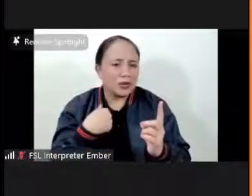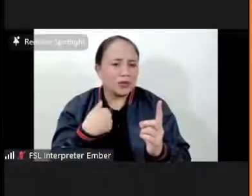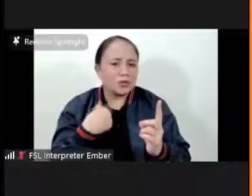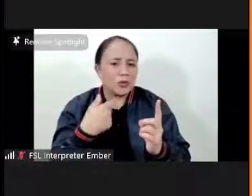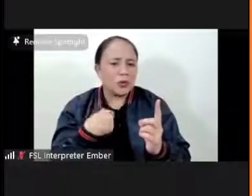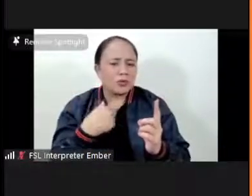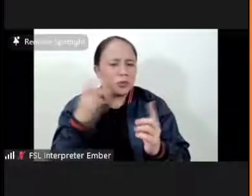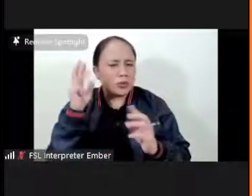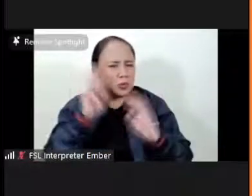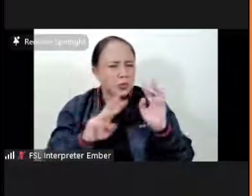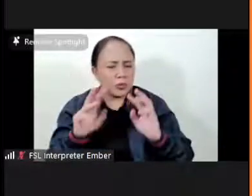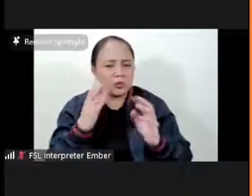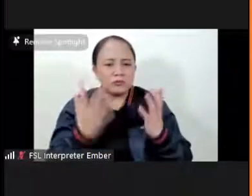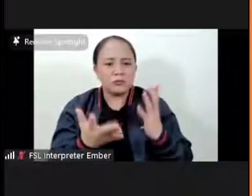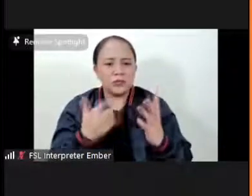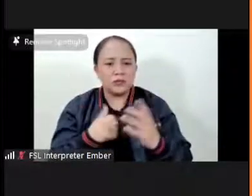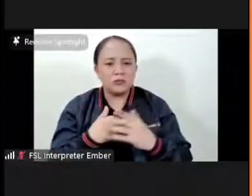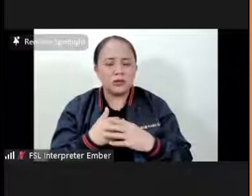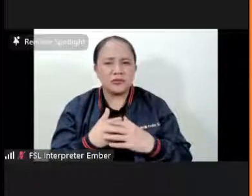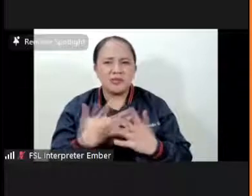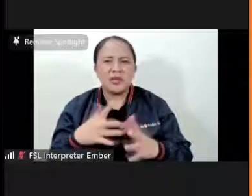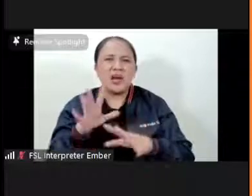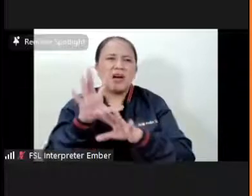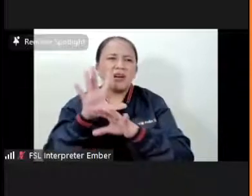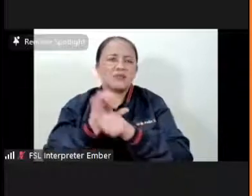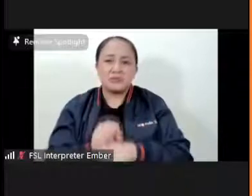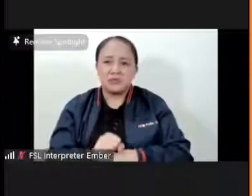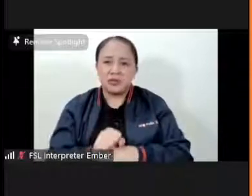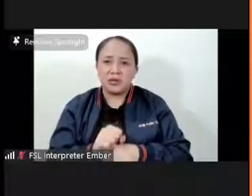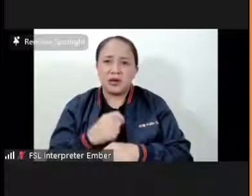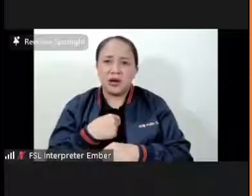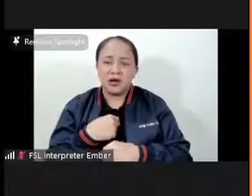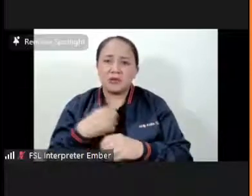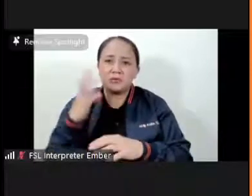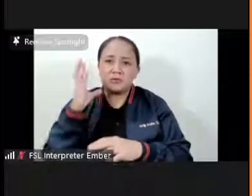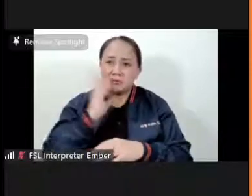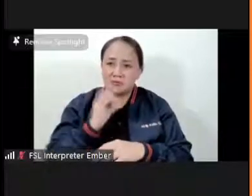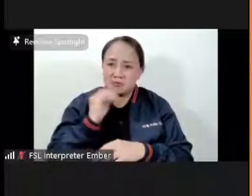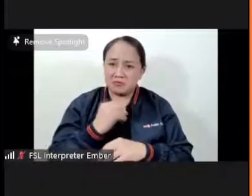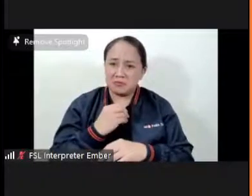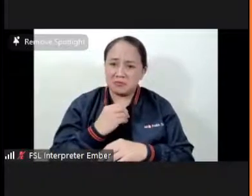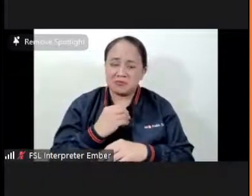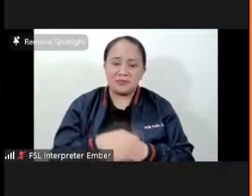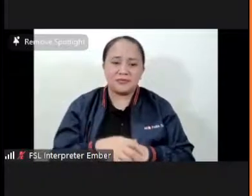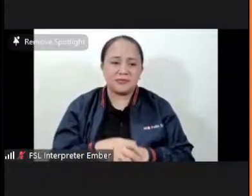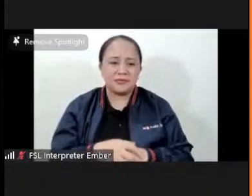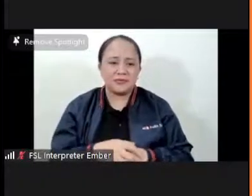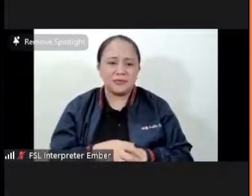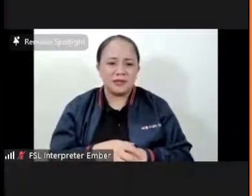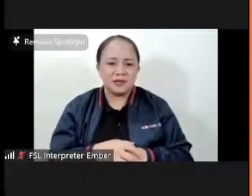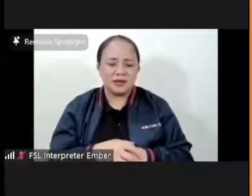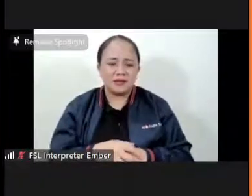baka manormalize sa behavior niya yung naging experience niya.